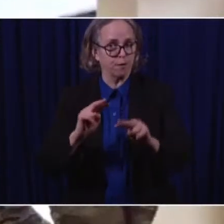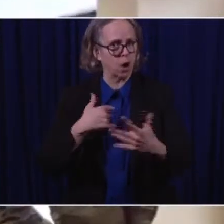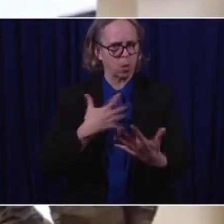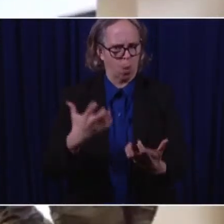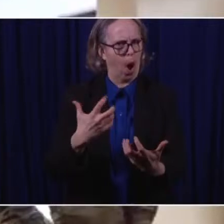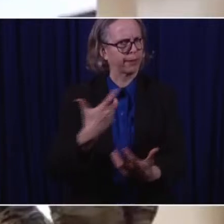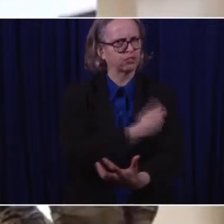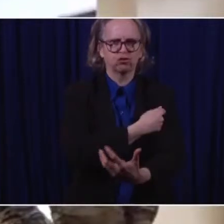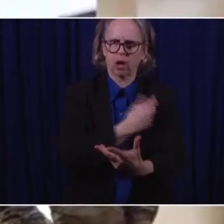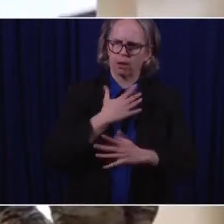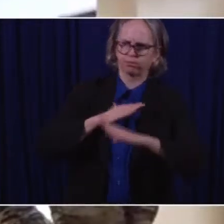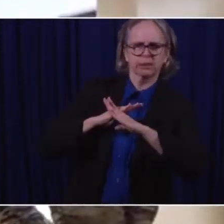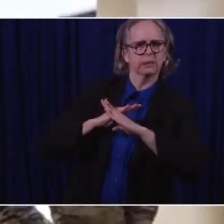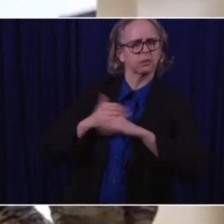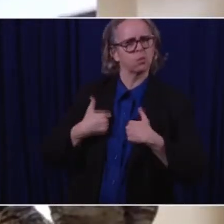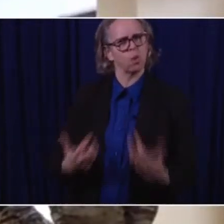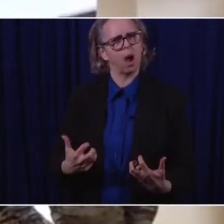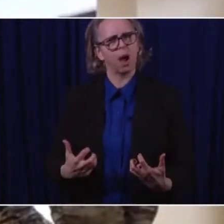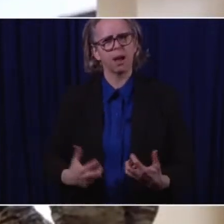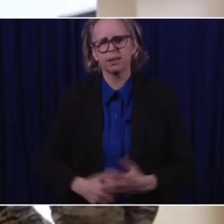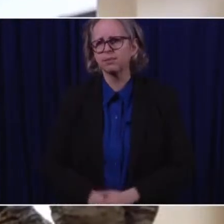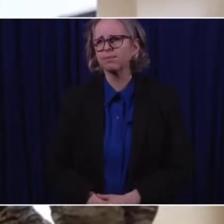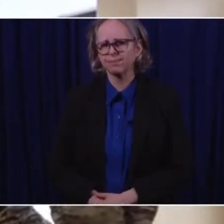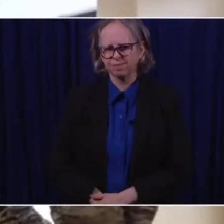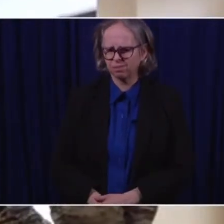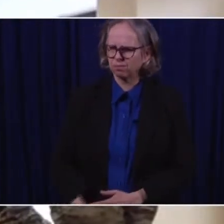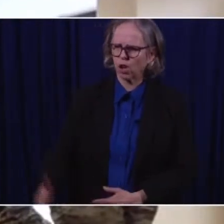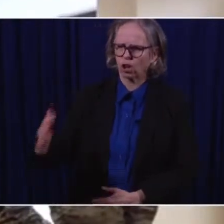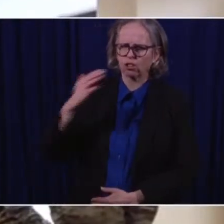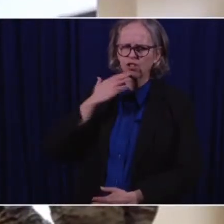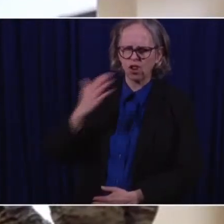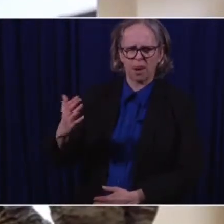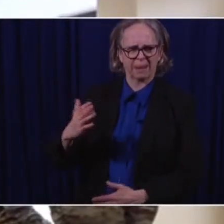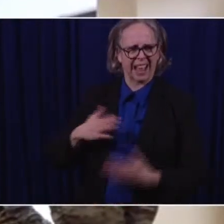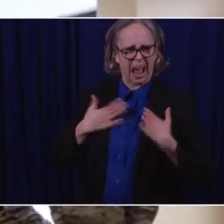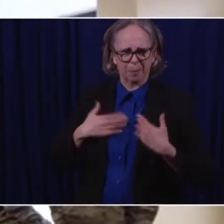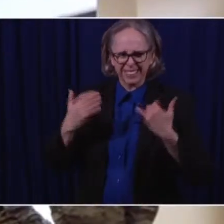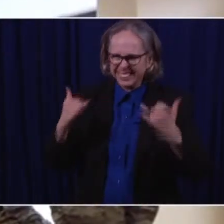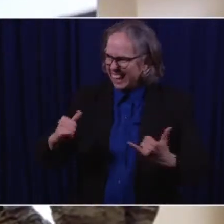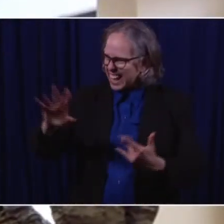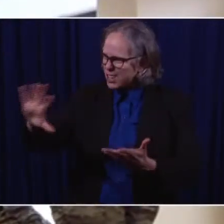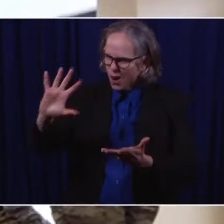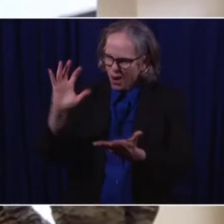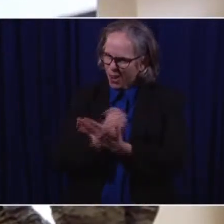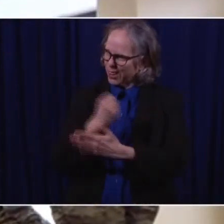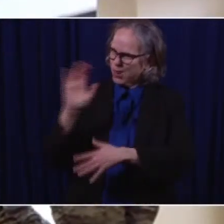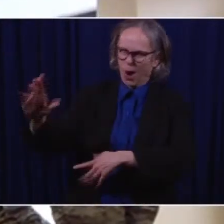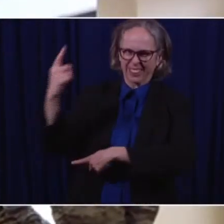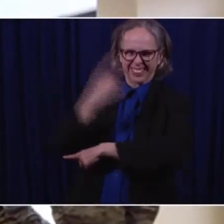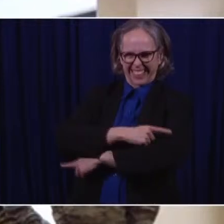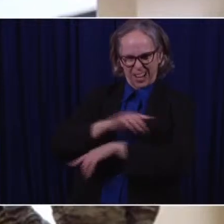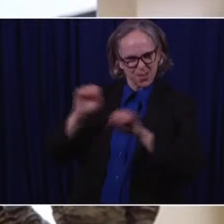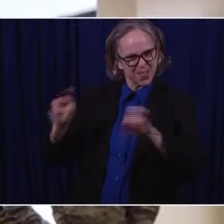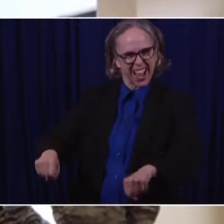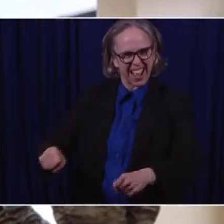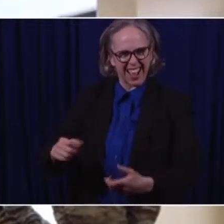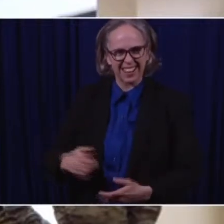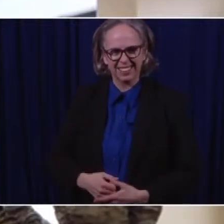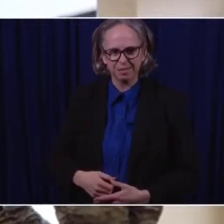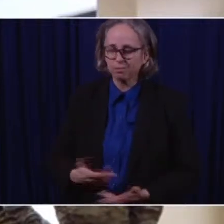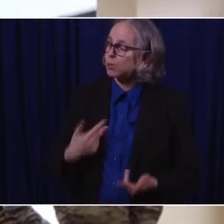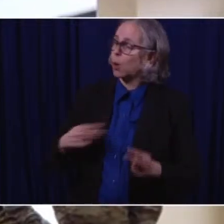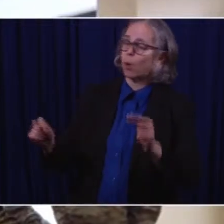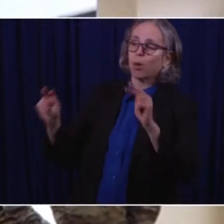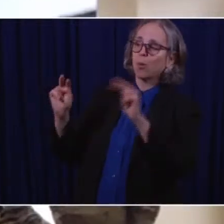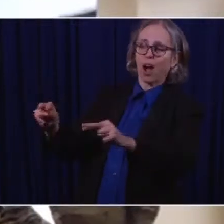beneficial. Well, good. Well, we're glad you're getting it today. Very, very much. And we'll watch you if that's